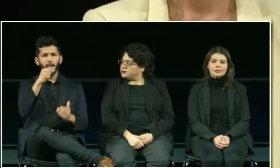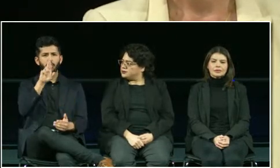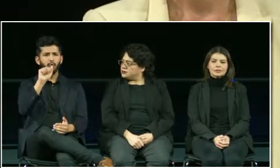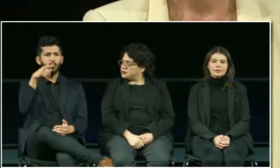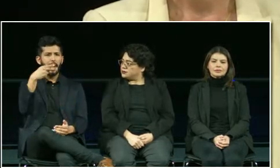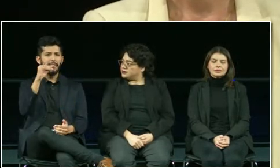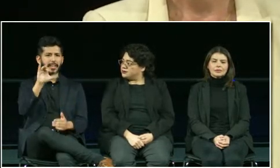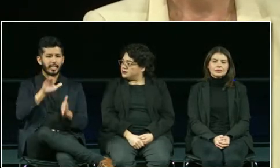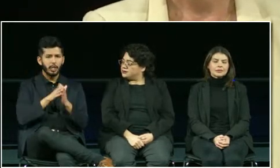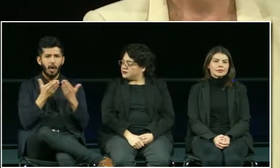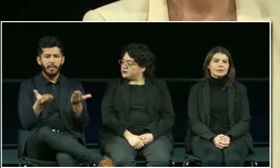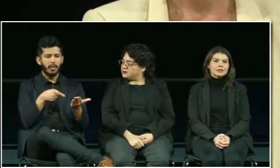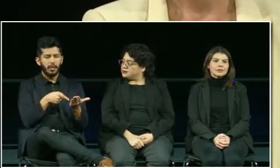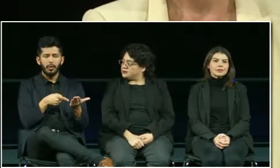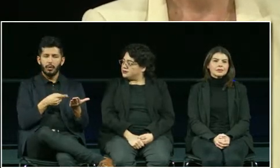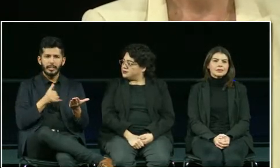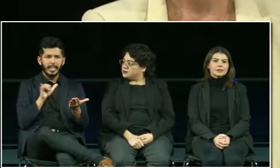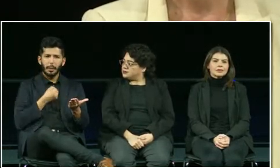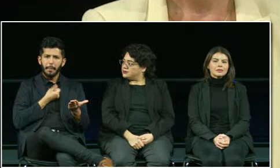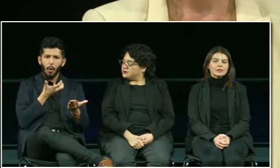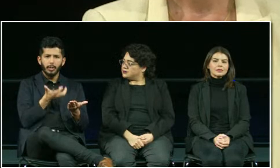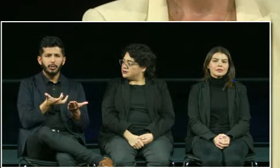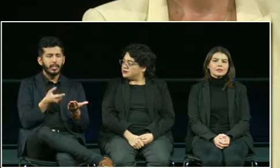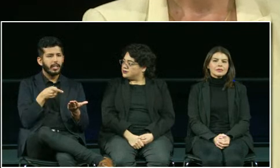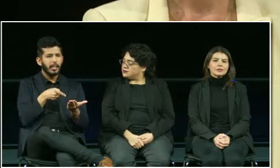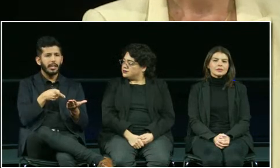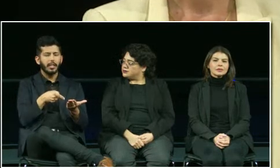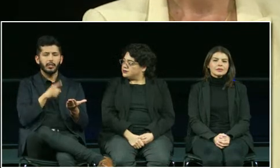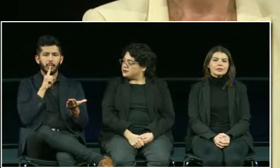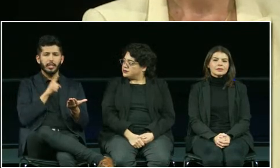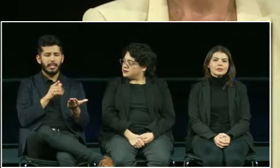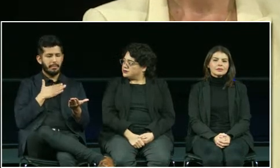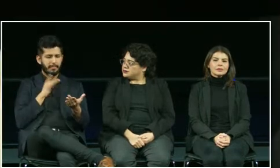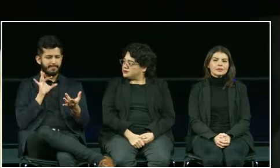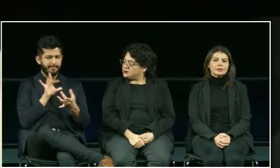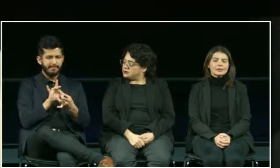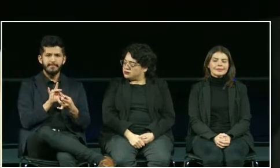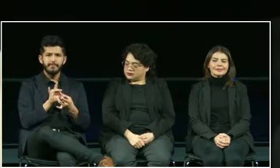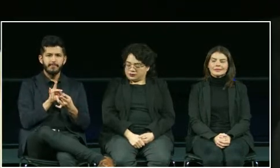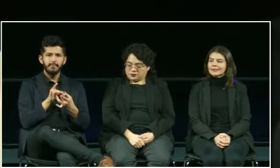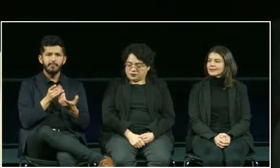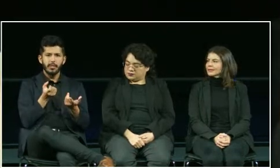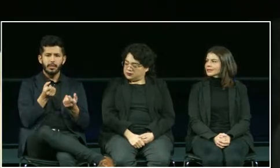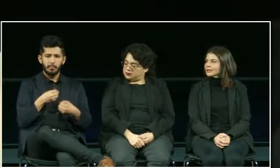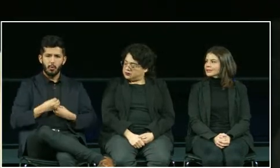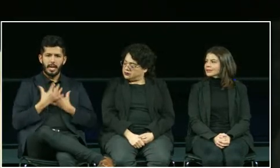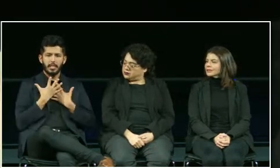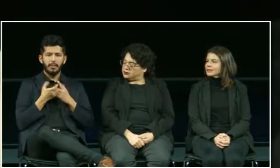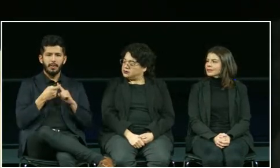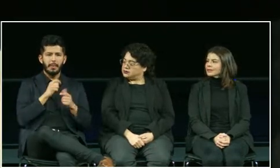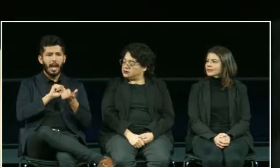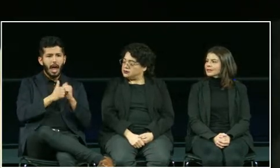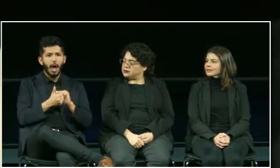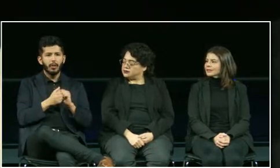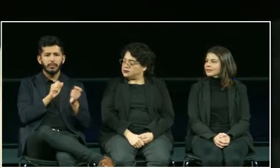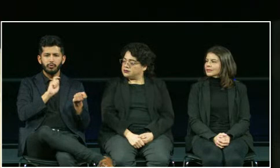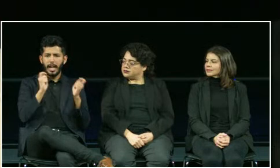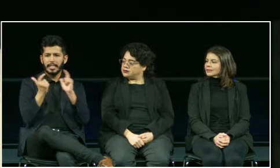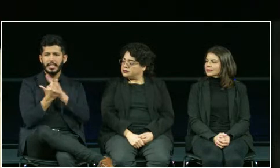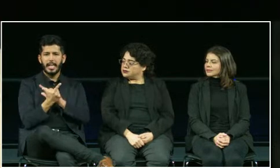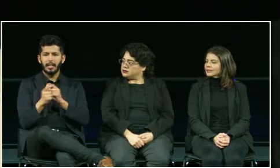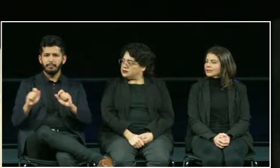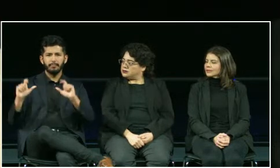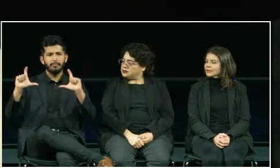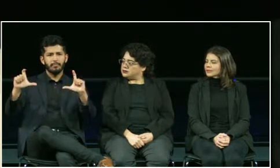poetic and really was a direct inspiration in terms of how to translate this into cinema language.